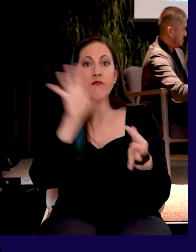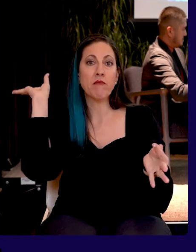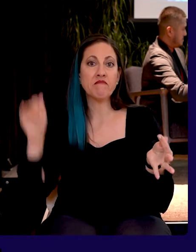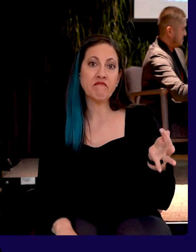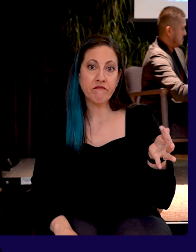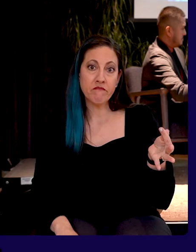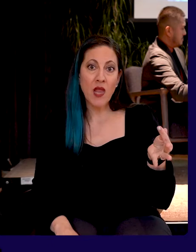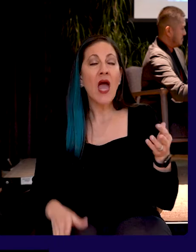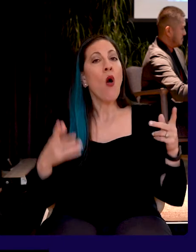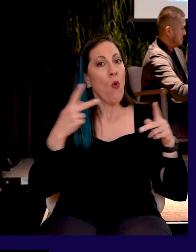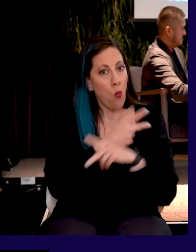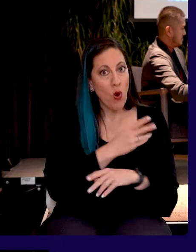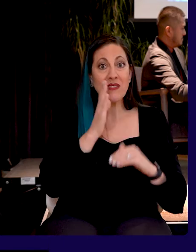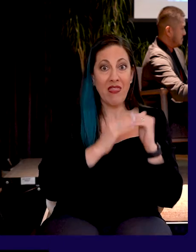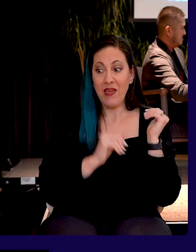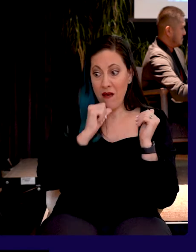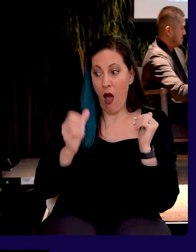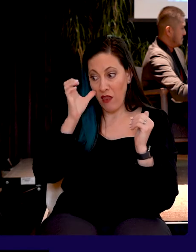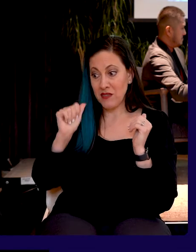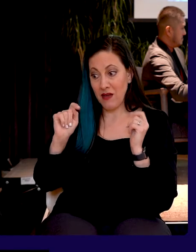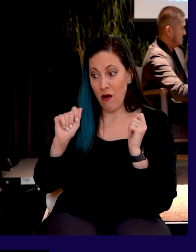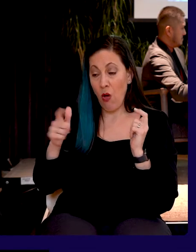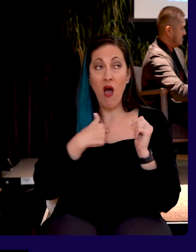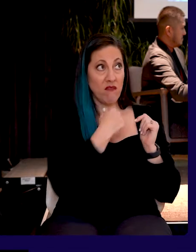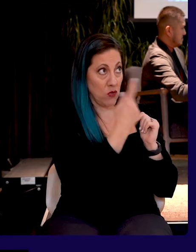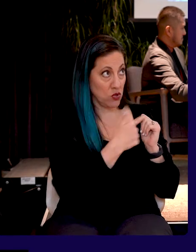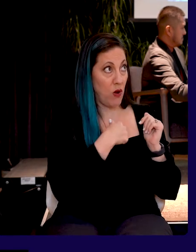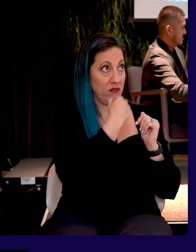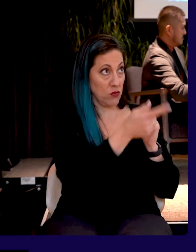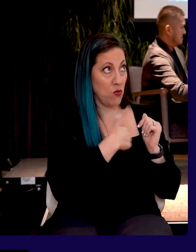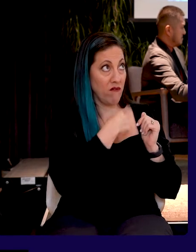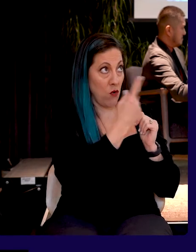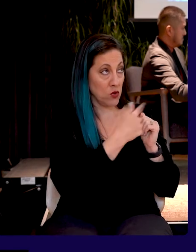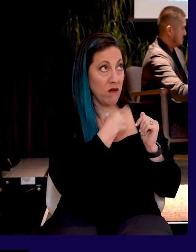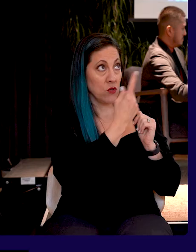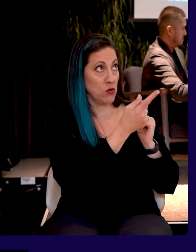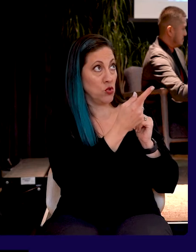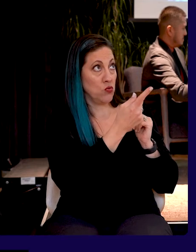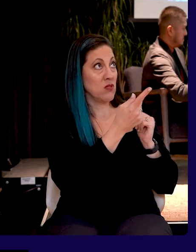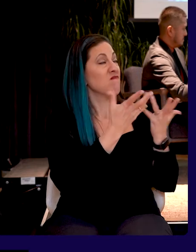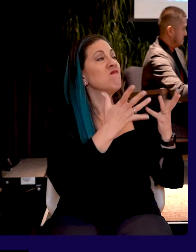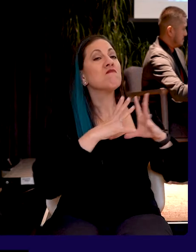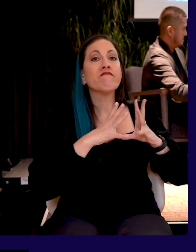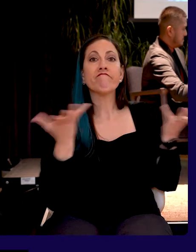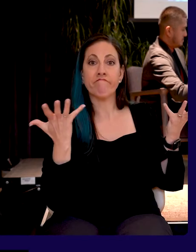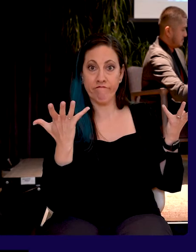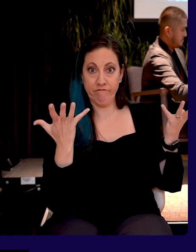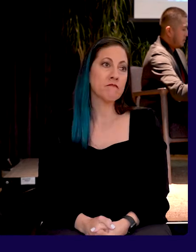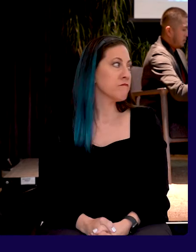than listening at all. Because like once I've told you and nothing's happened, that's where the deep like discontent begins to like